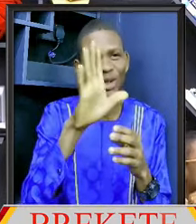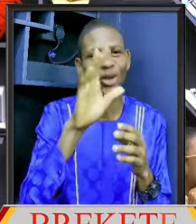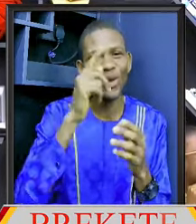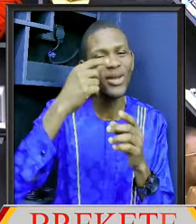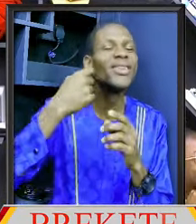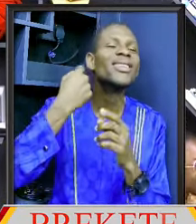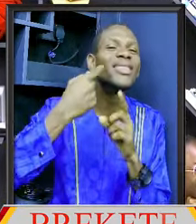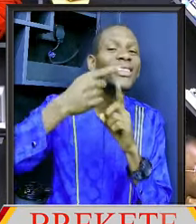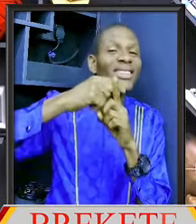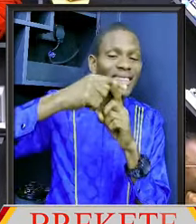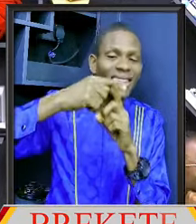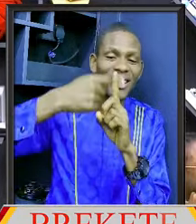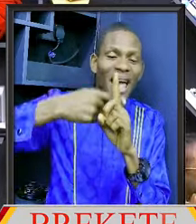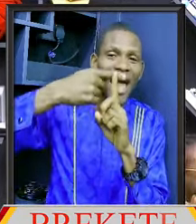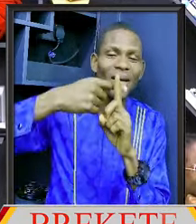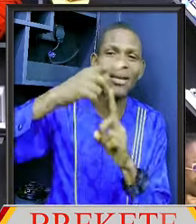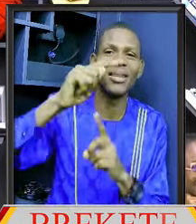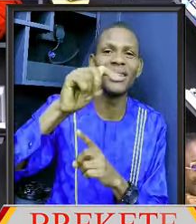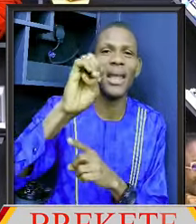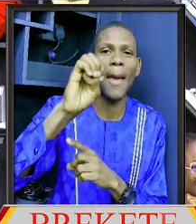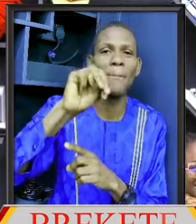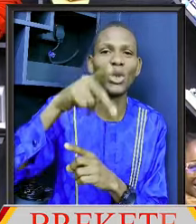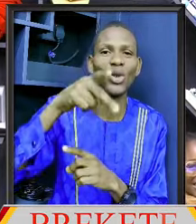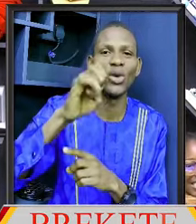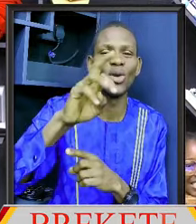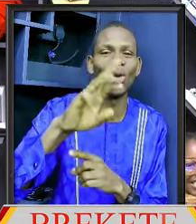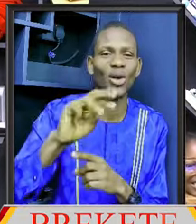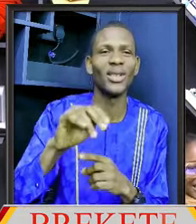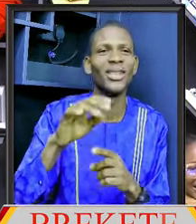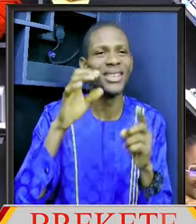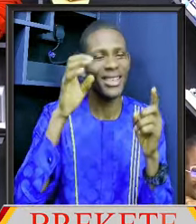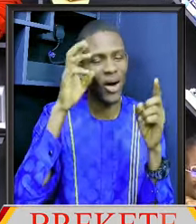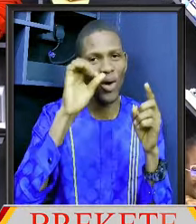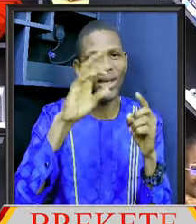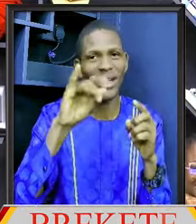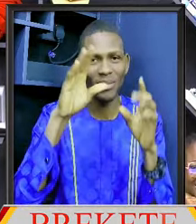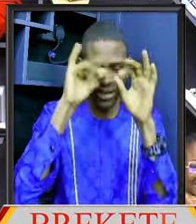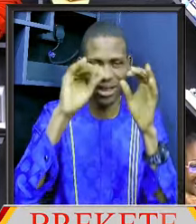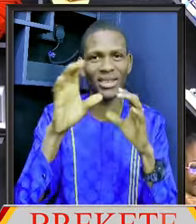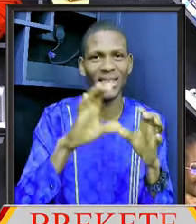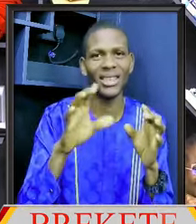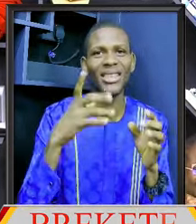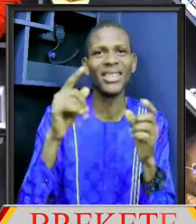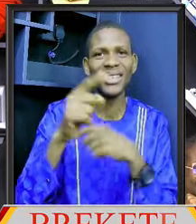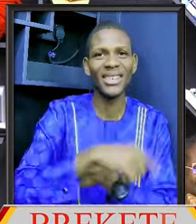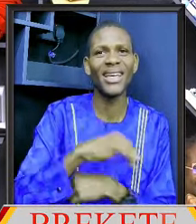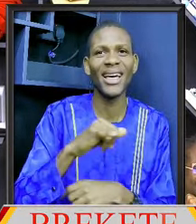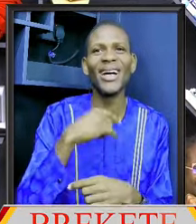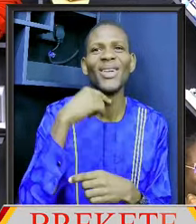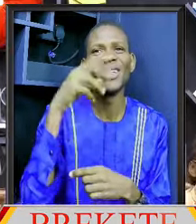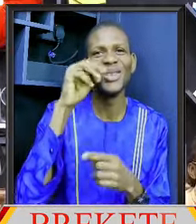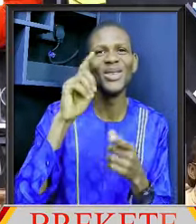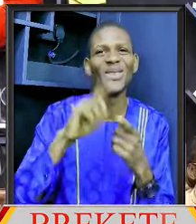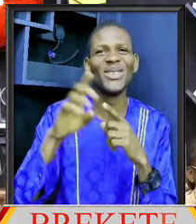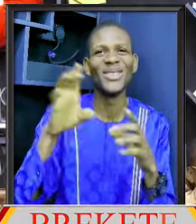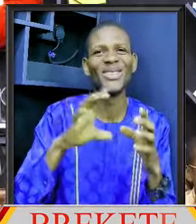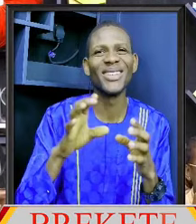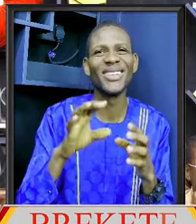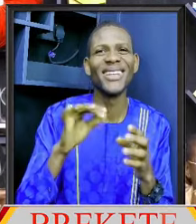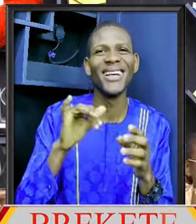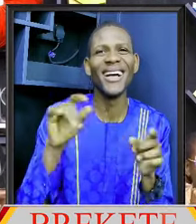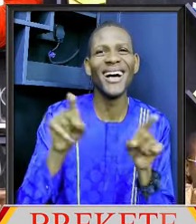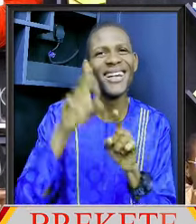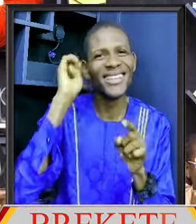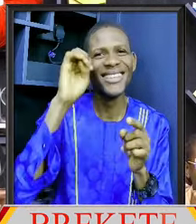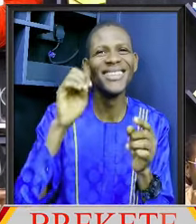Honorable President, you say you don't check. I don't check anything. Honorable President, the day when you say I go do program, as